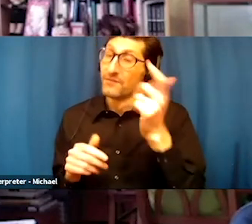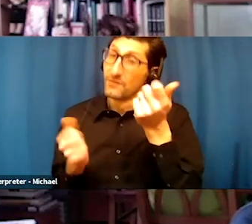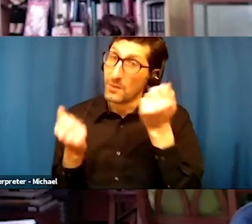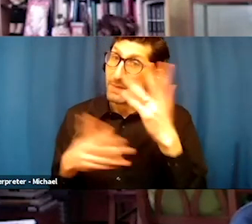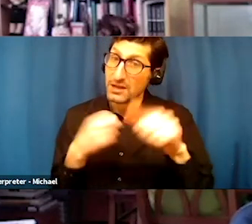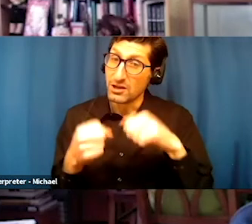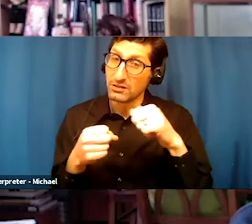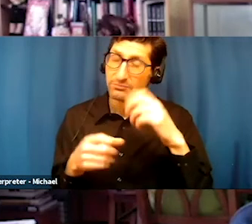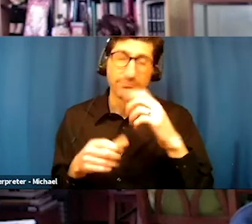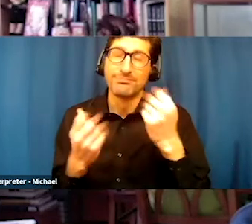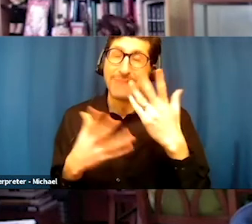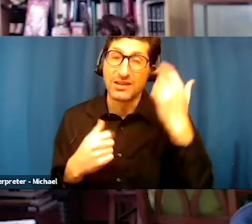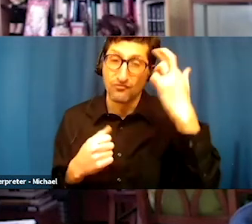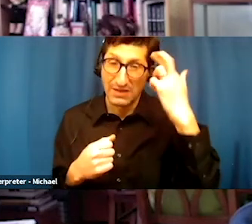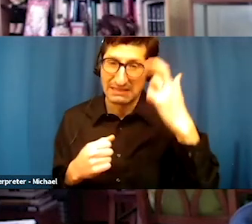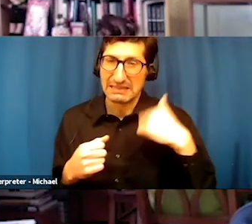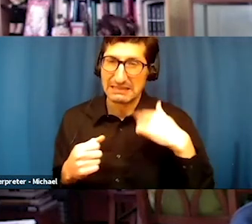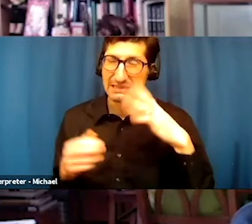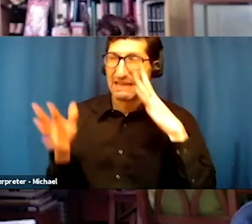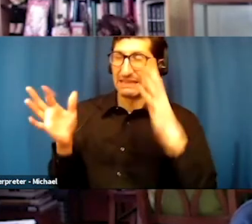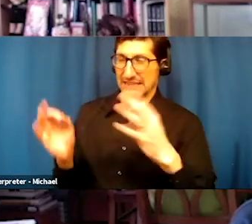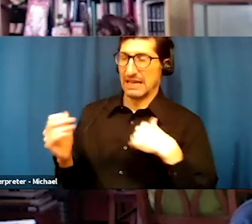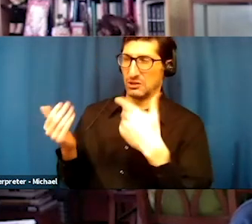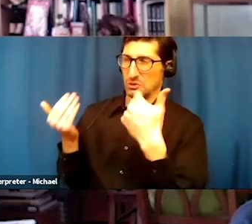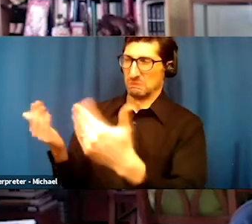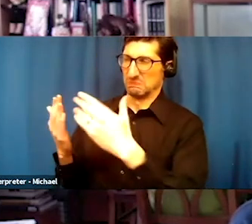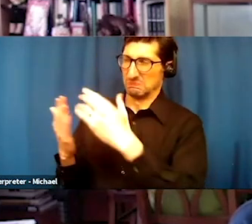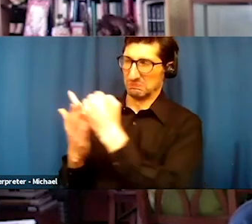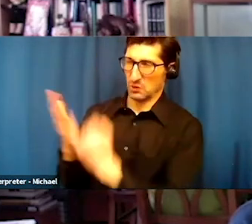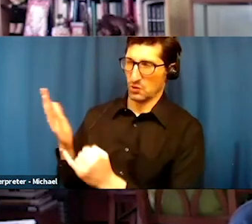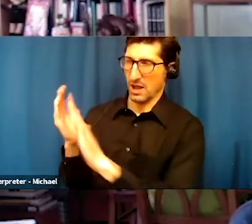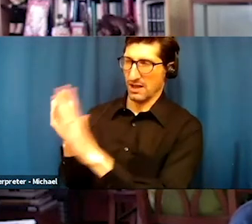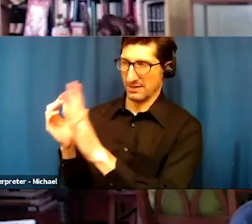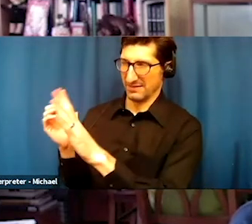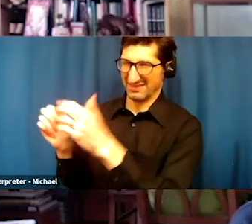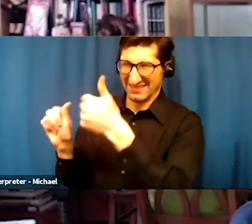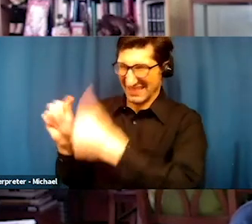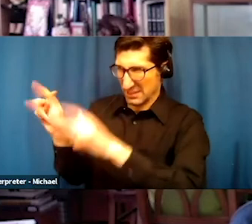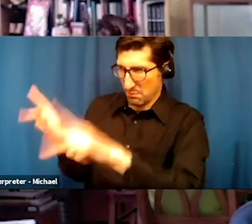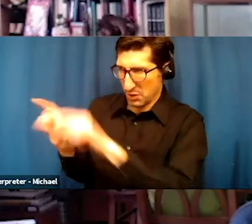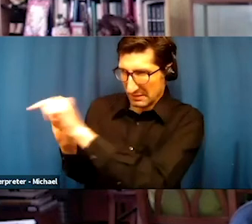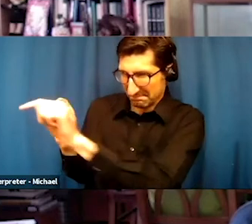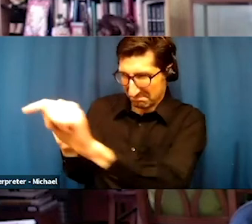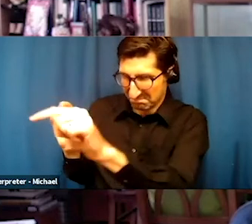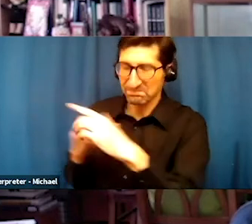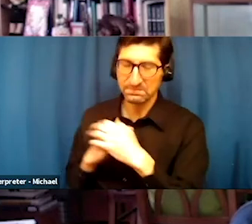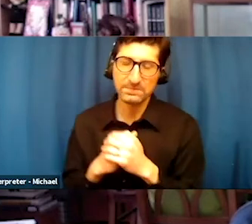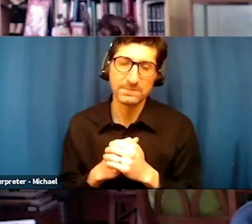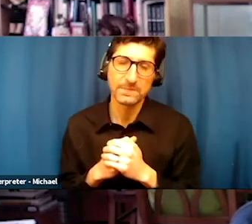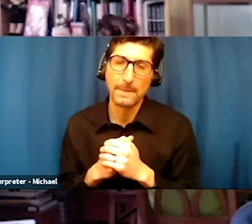decided to try and do their portraits. But I knew right away that, um,